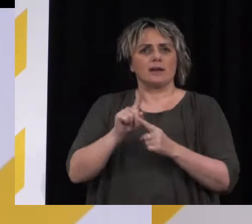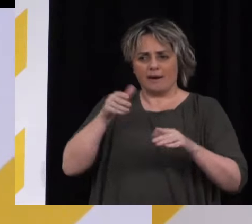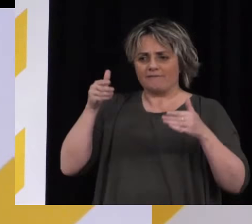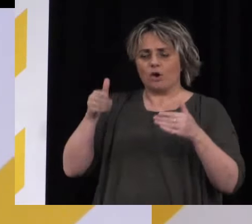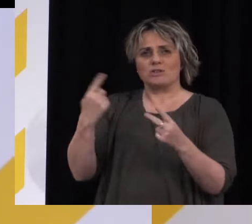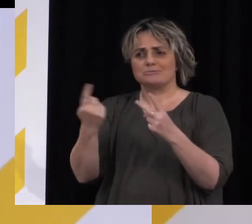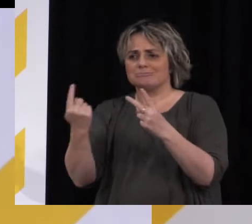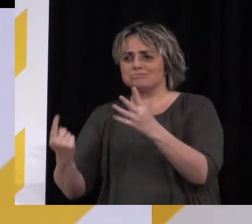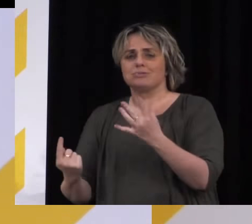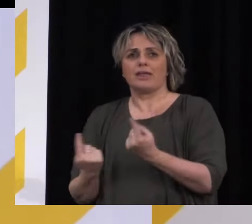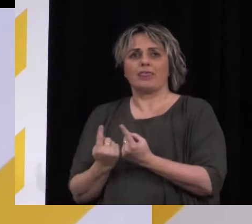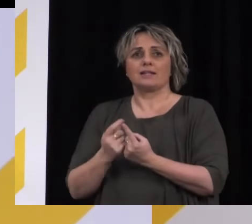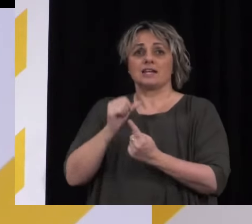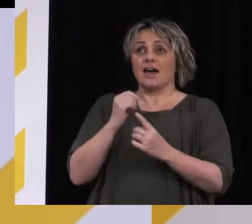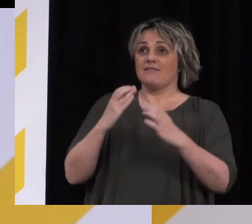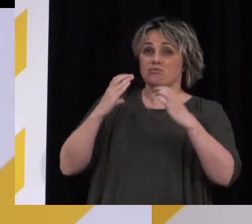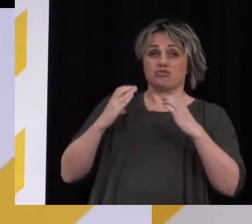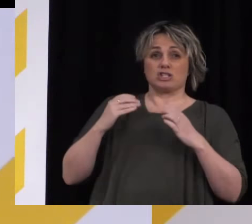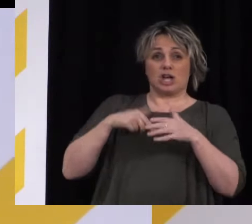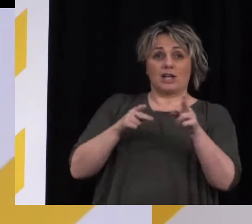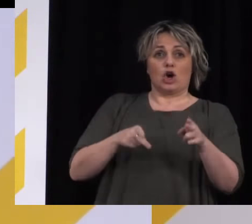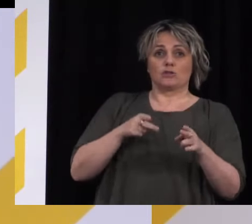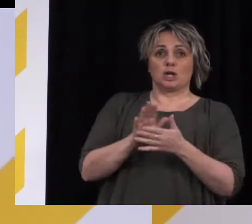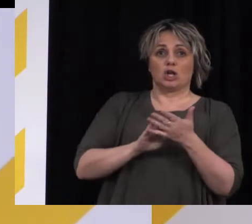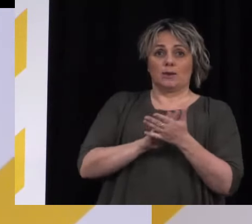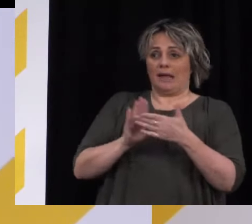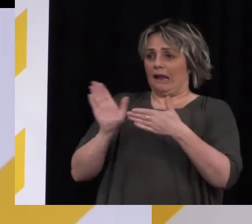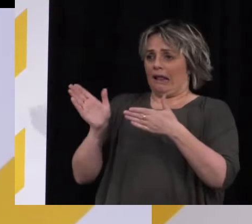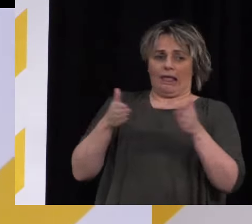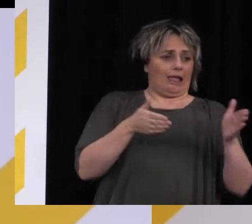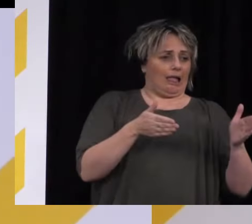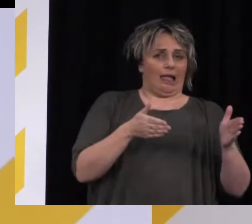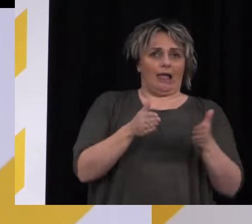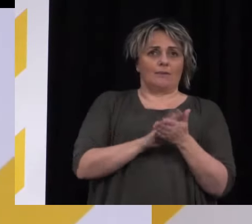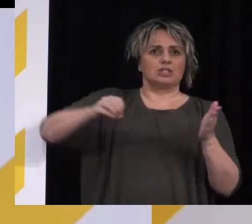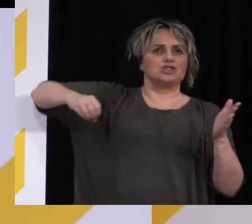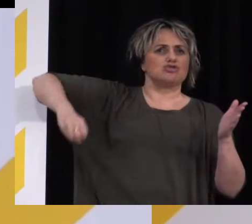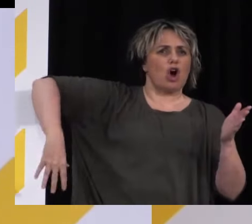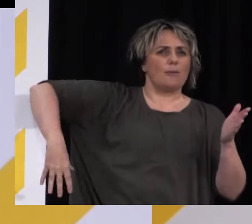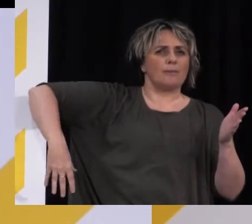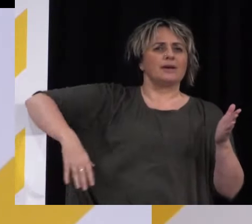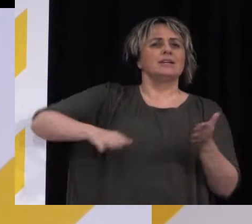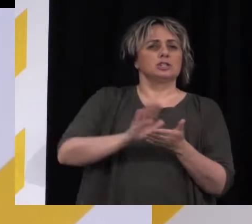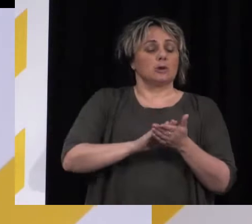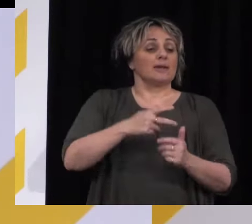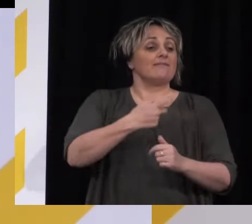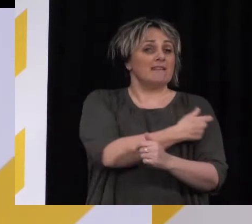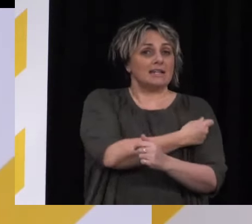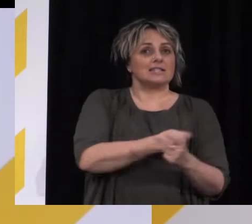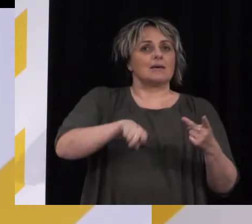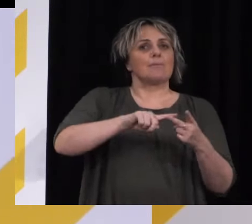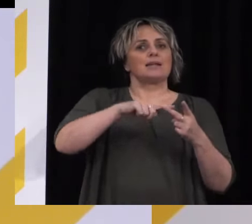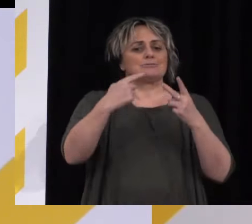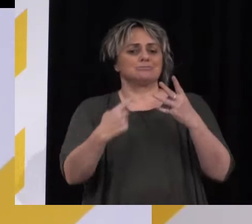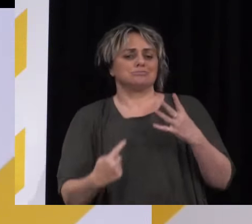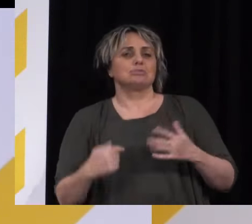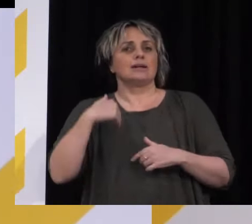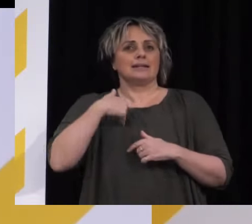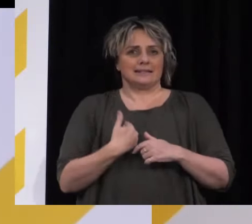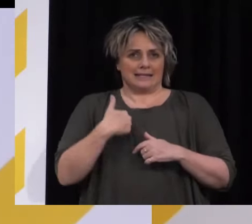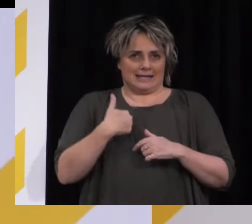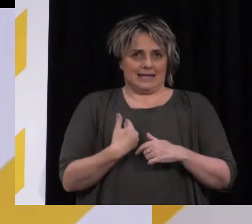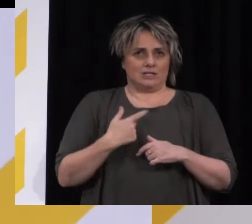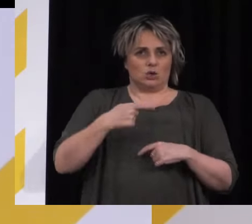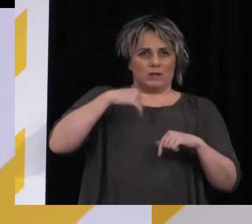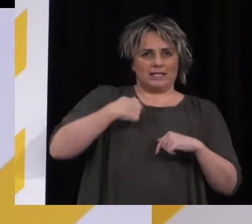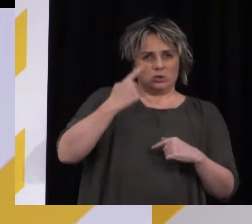that pressure goes on it, it can't do that. So it's vaccination plus other measures, and it's just the extent to which those other measures